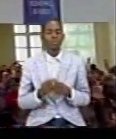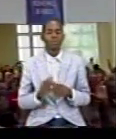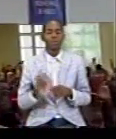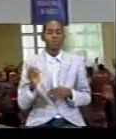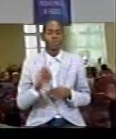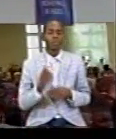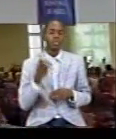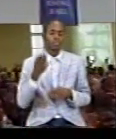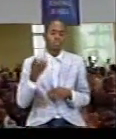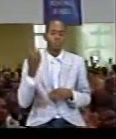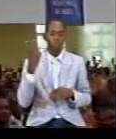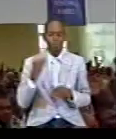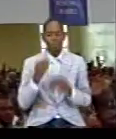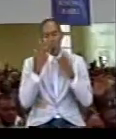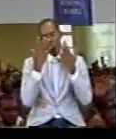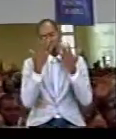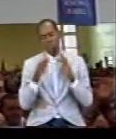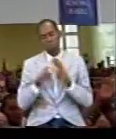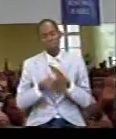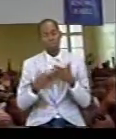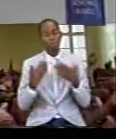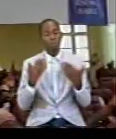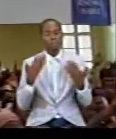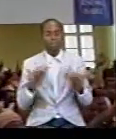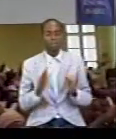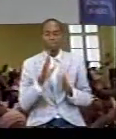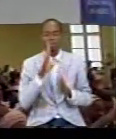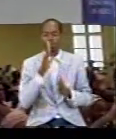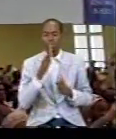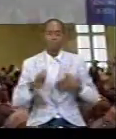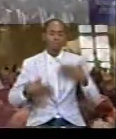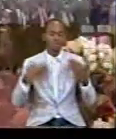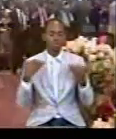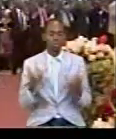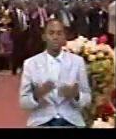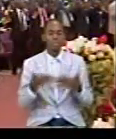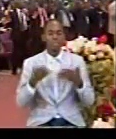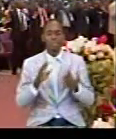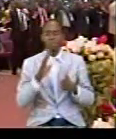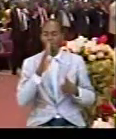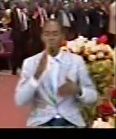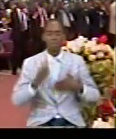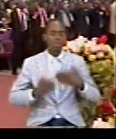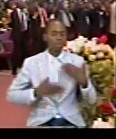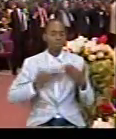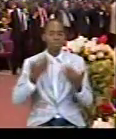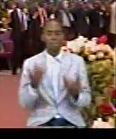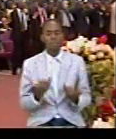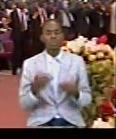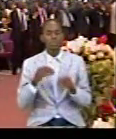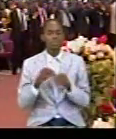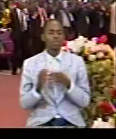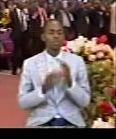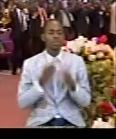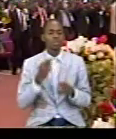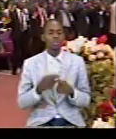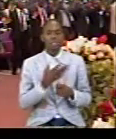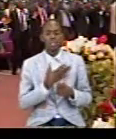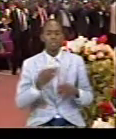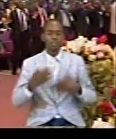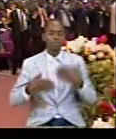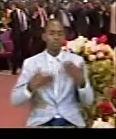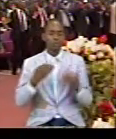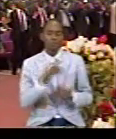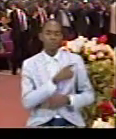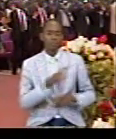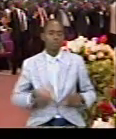was sadness, let there be joy. Let there be happiness. And the joy of the Lord will